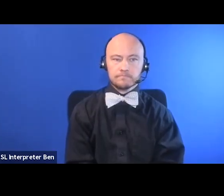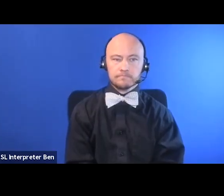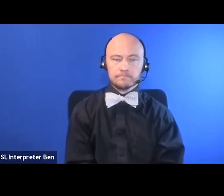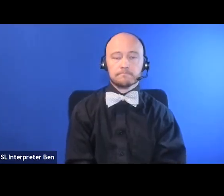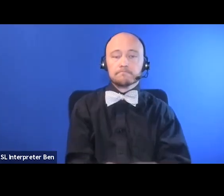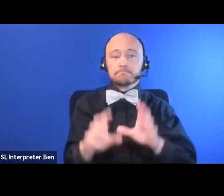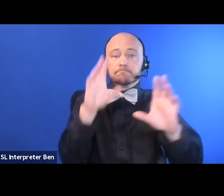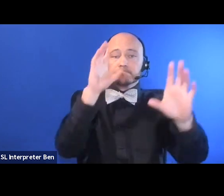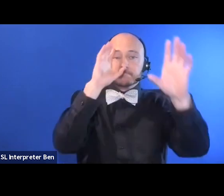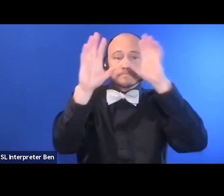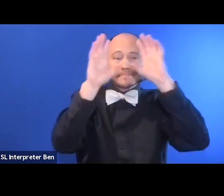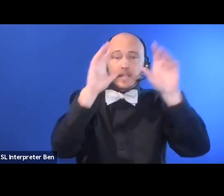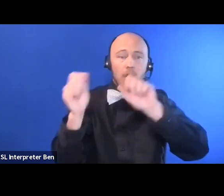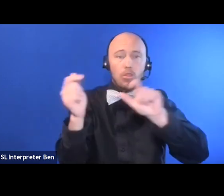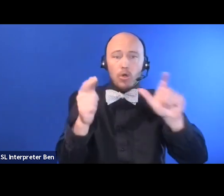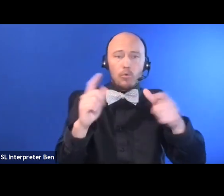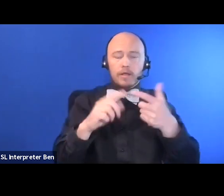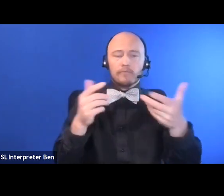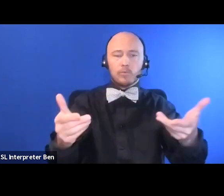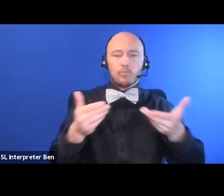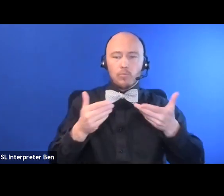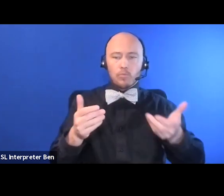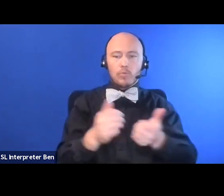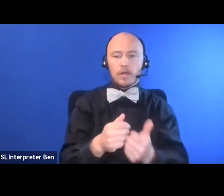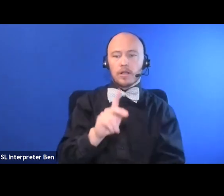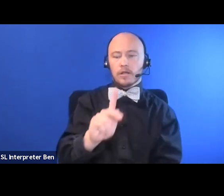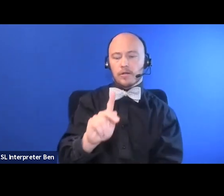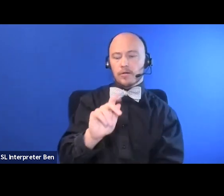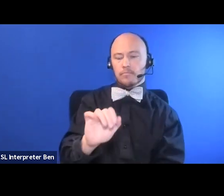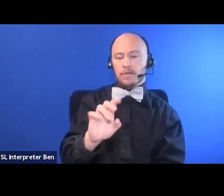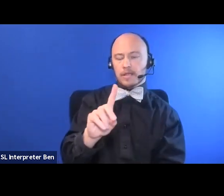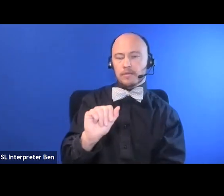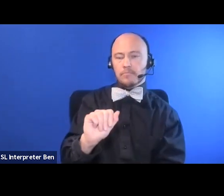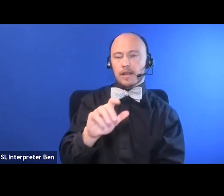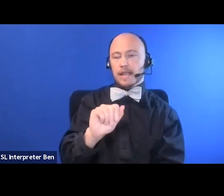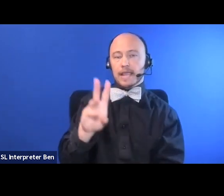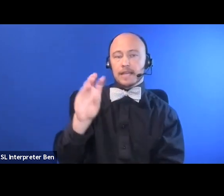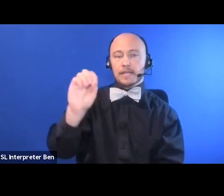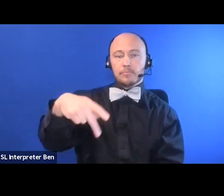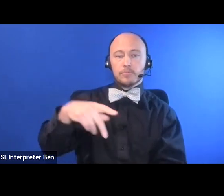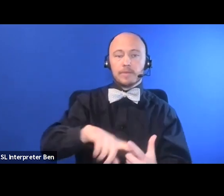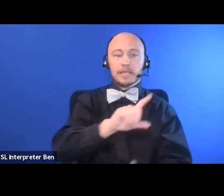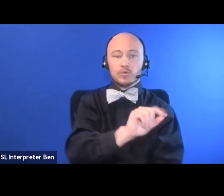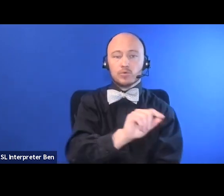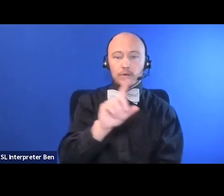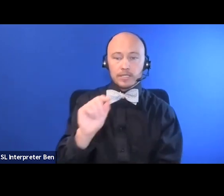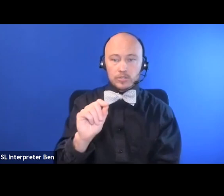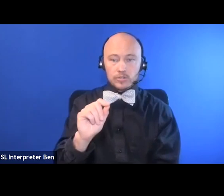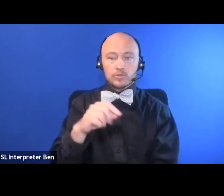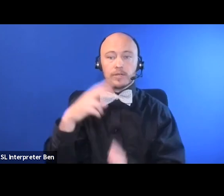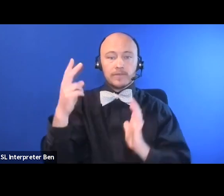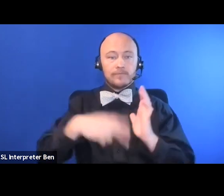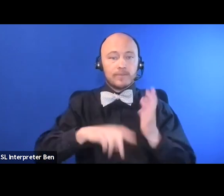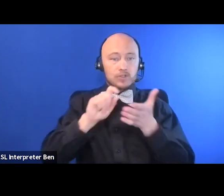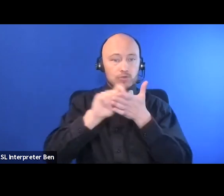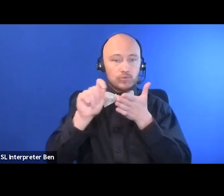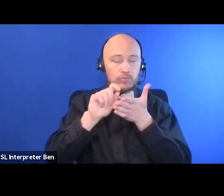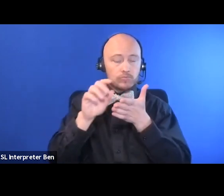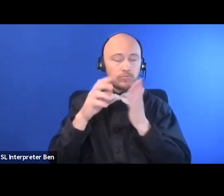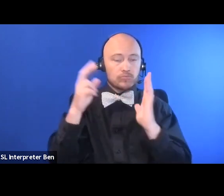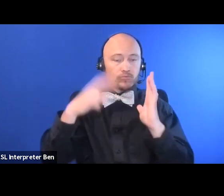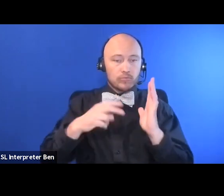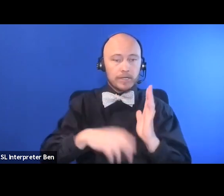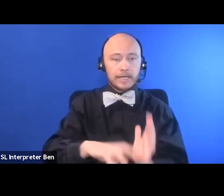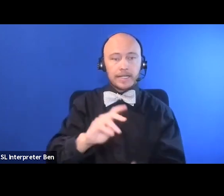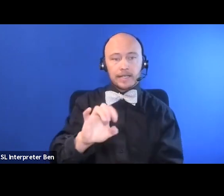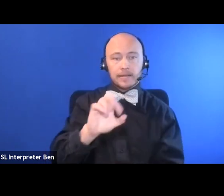Hello, everyone, and welcome to Kundiman's AWP 2020 feature reading featuring Mira